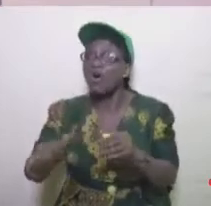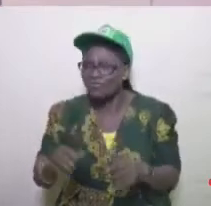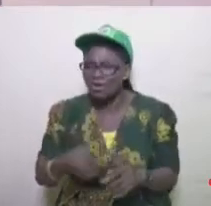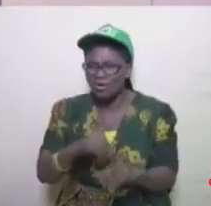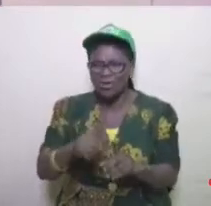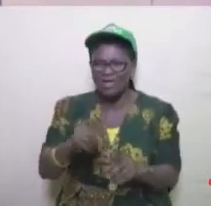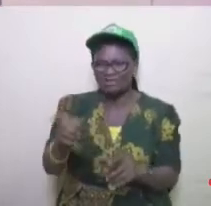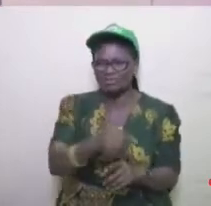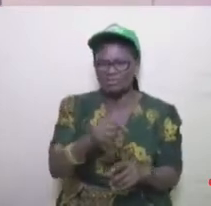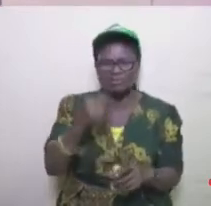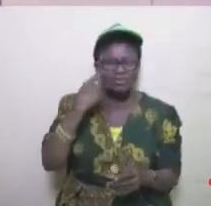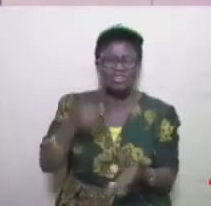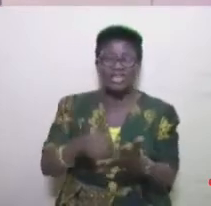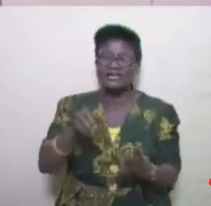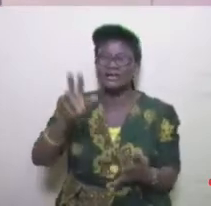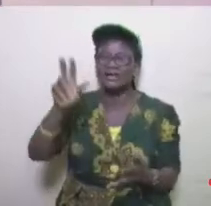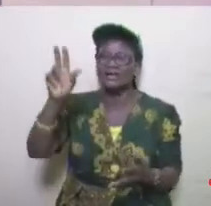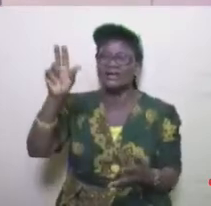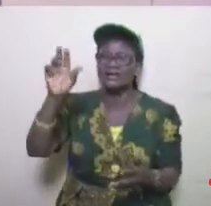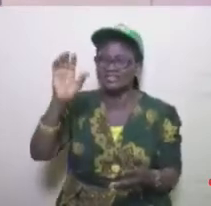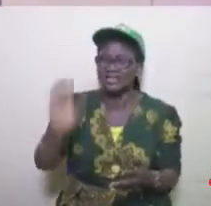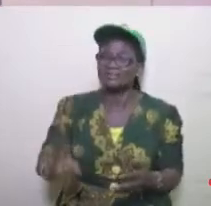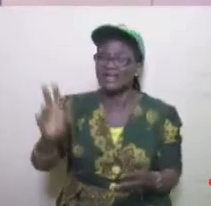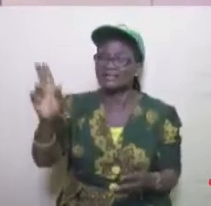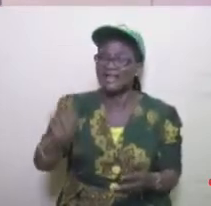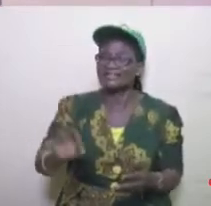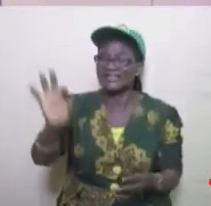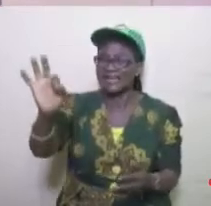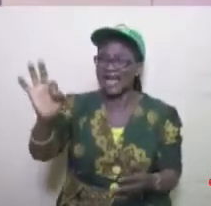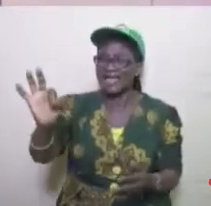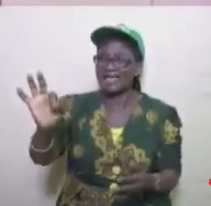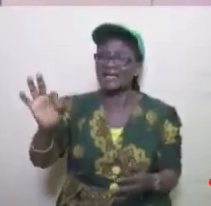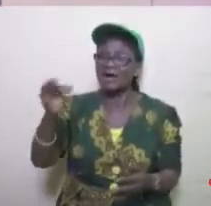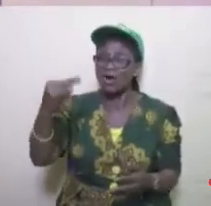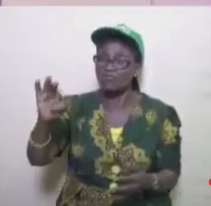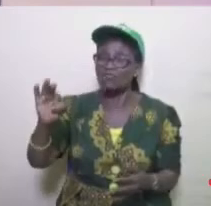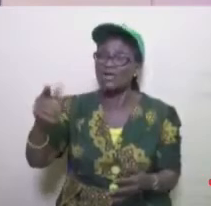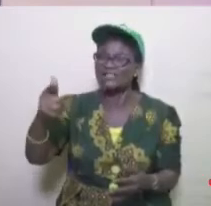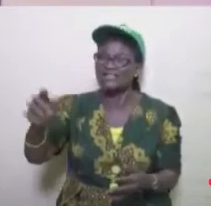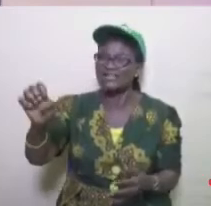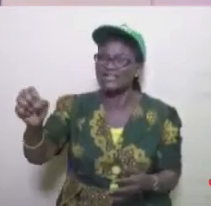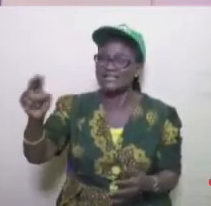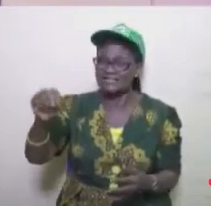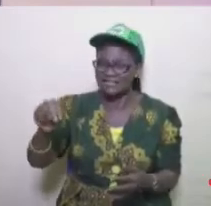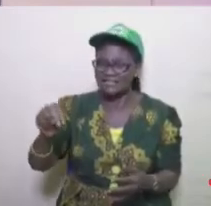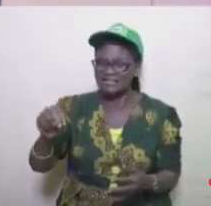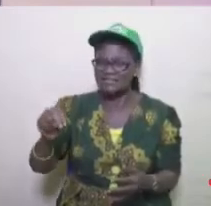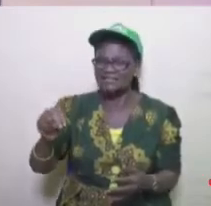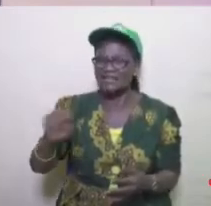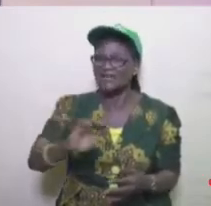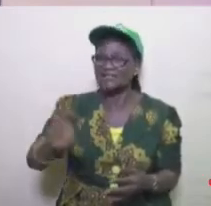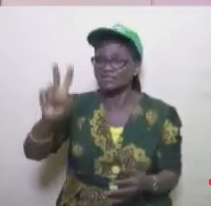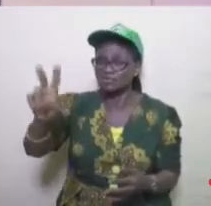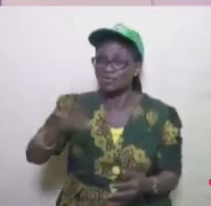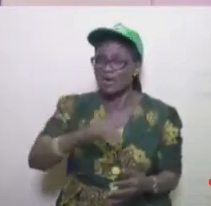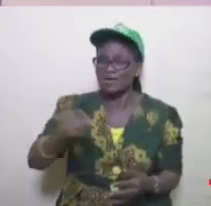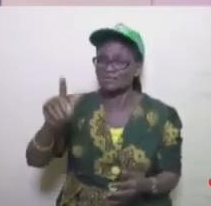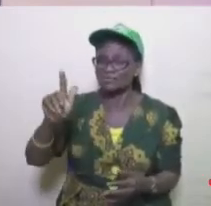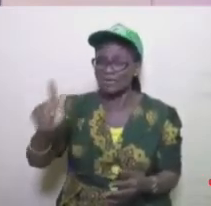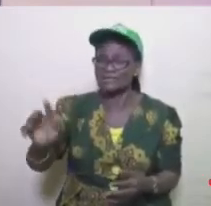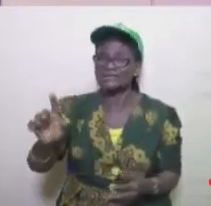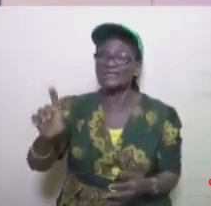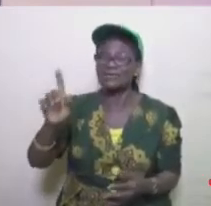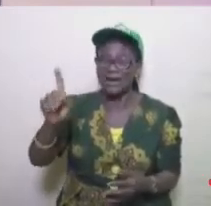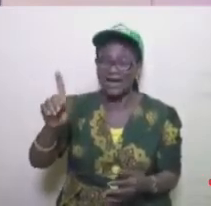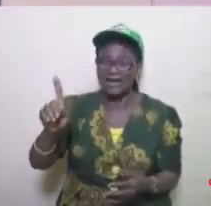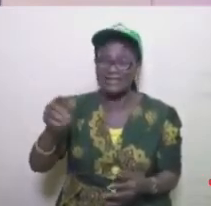of Genesis, verses 2 and 21, Genesis 39, 2 and 21,